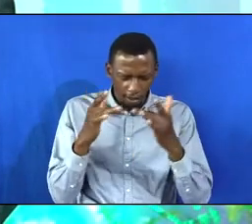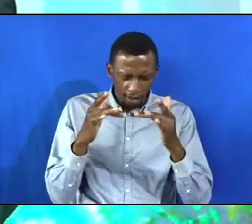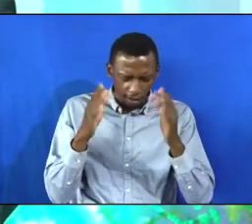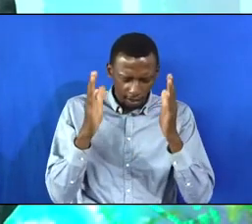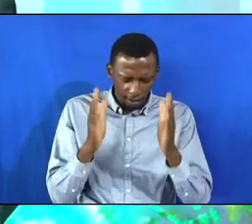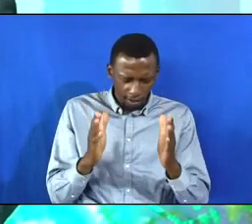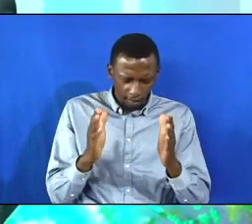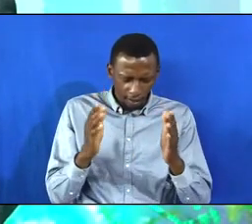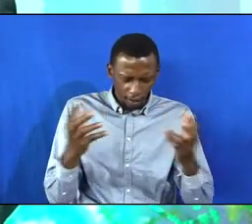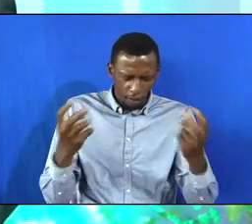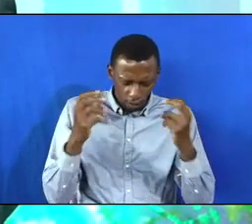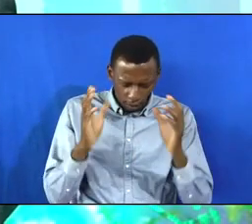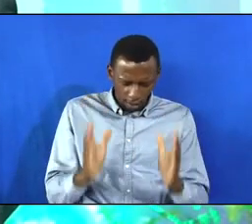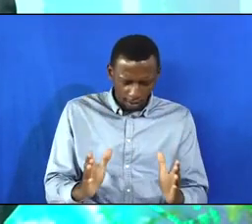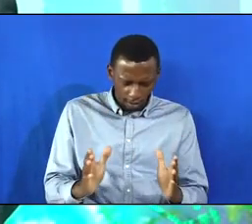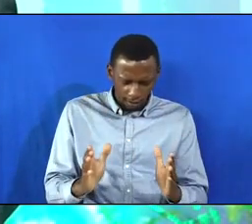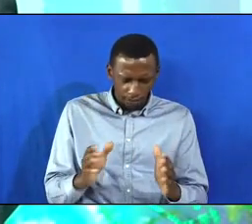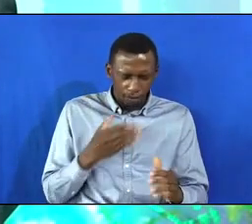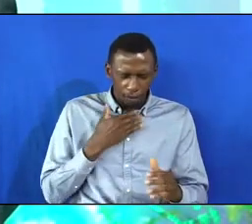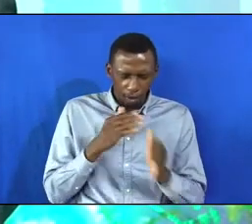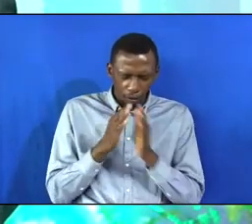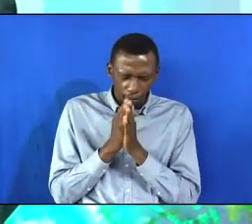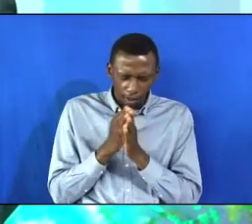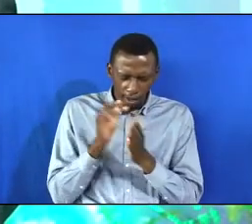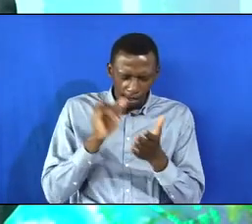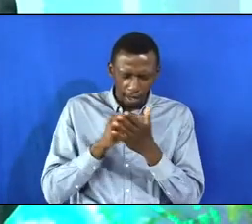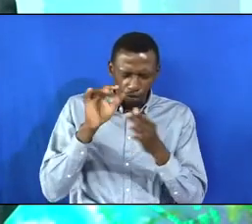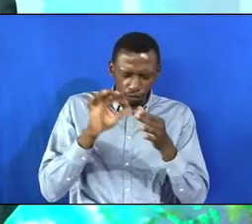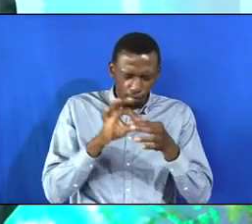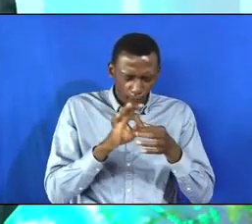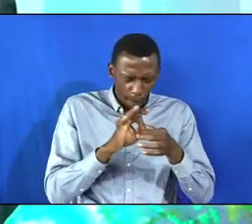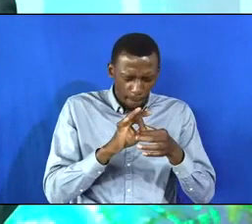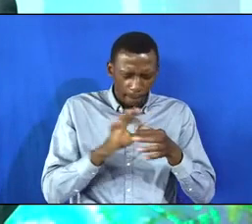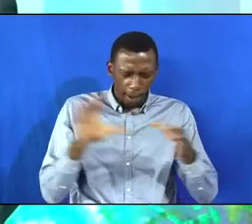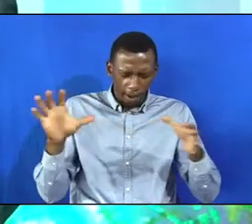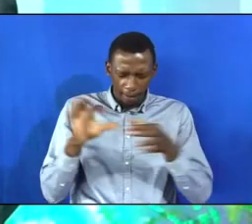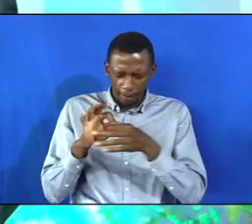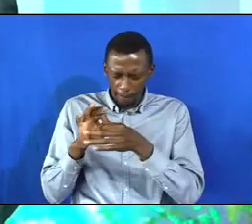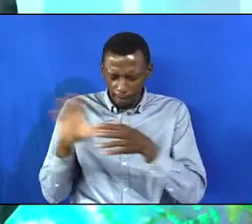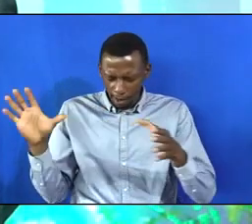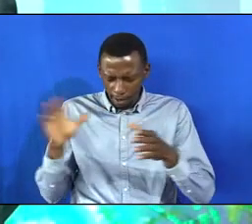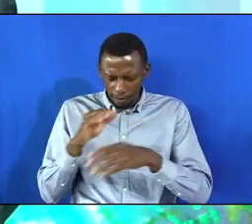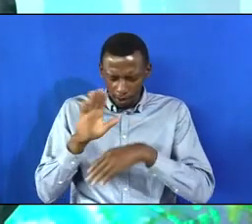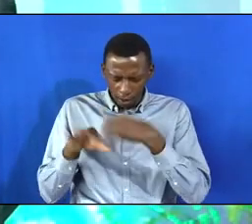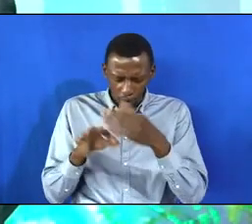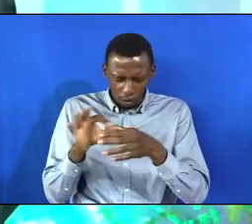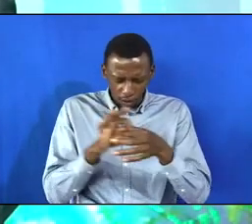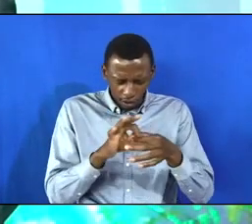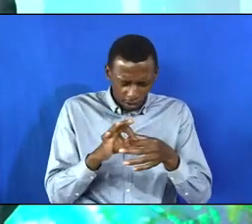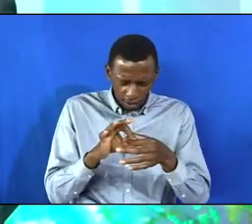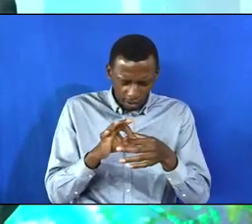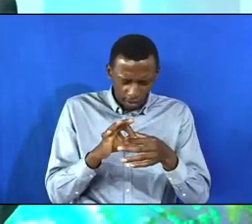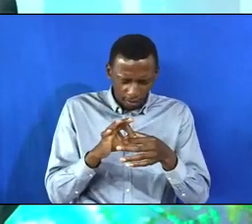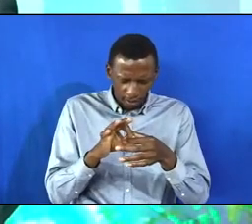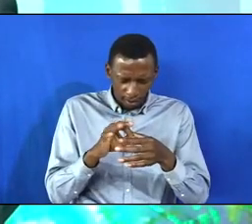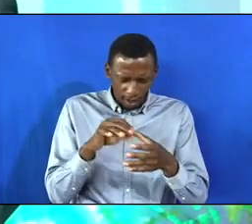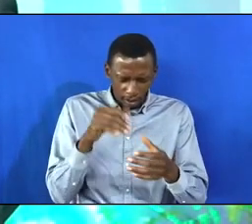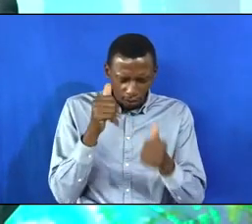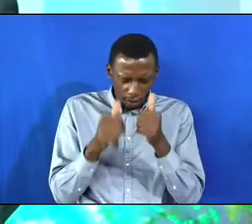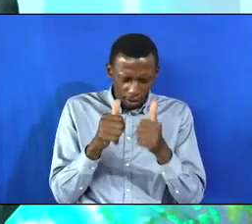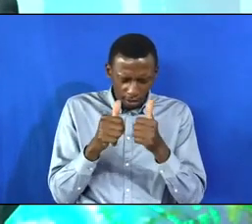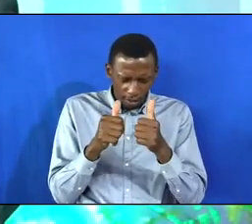We want to pray that you break all chains the Lord threatened to